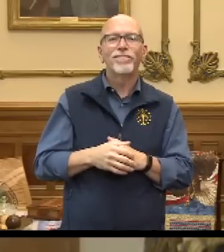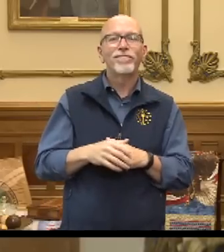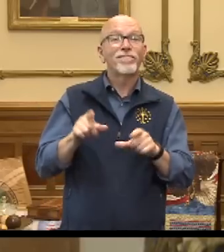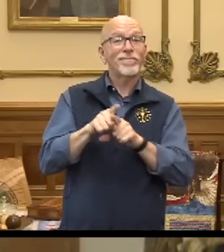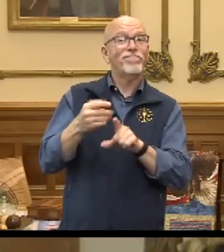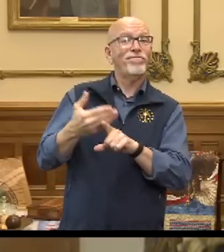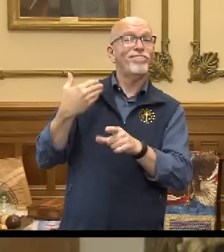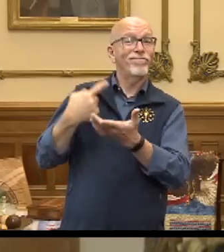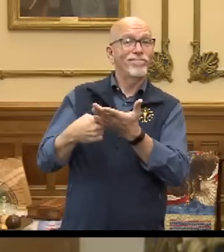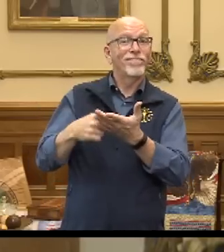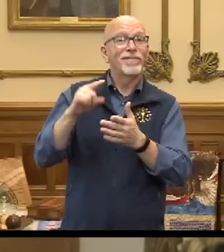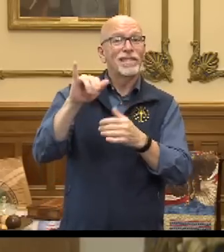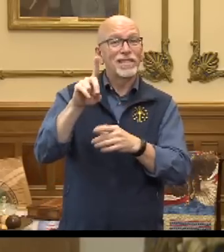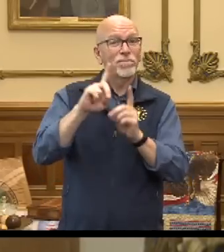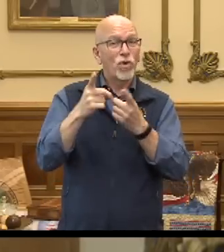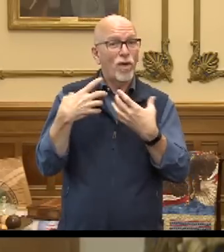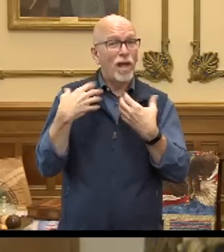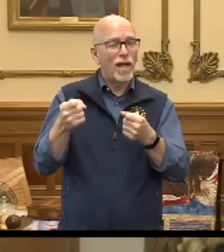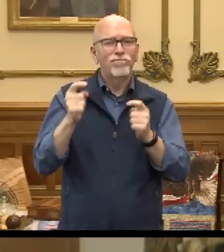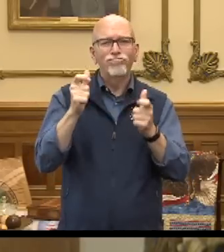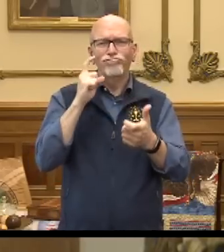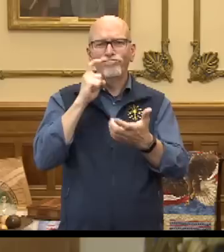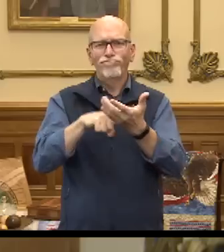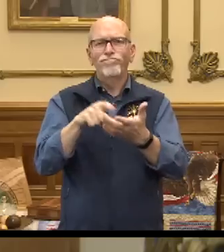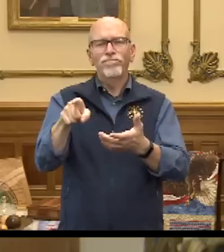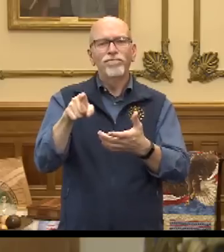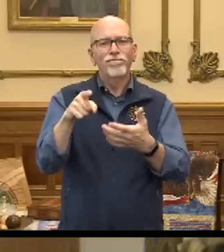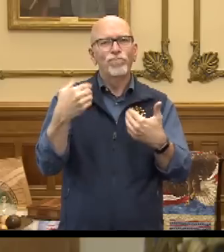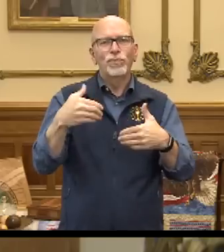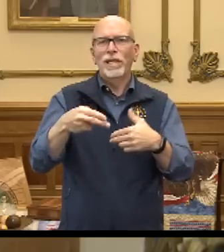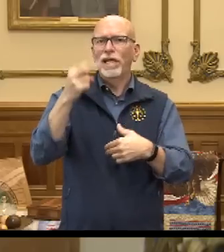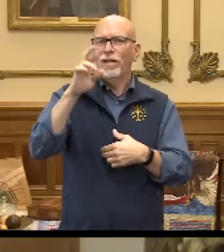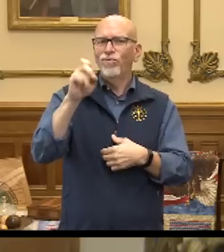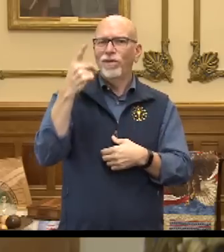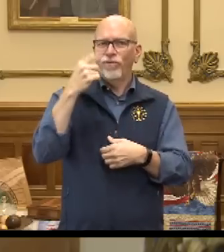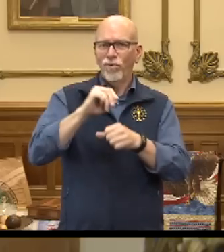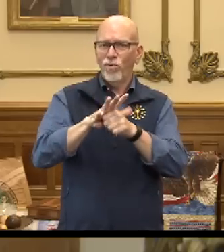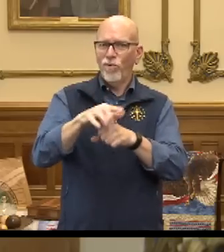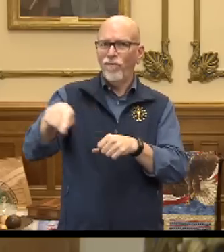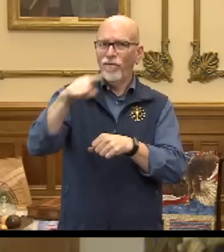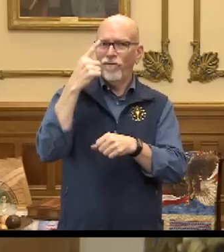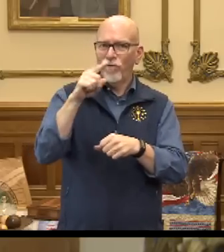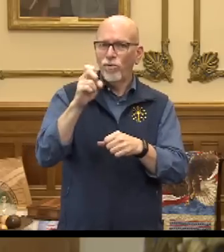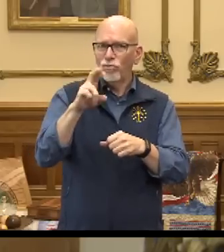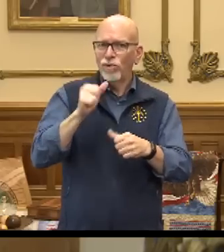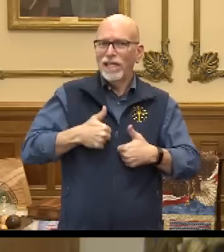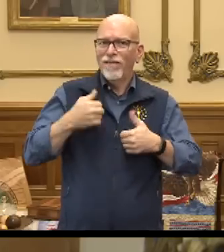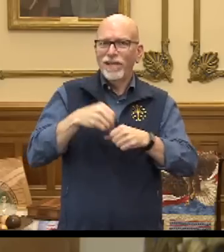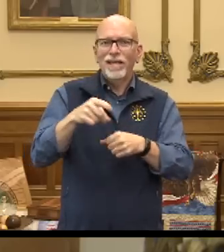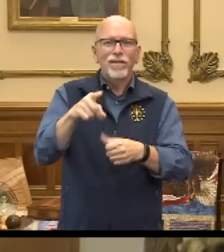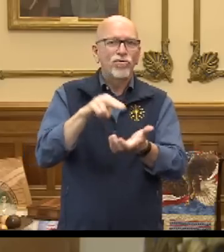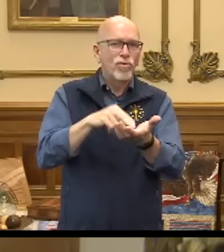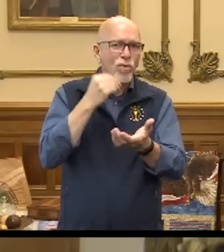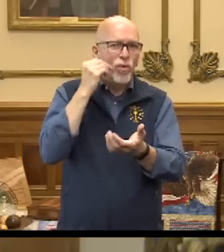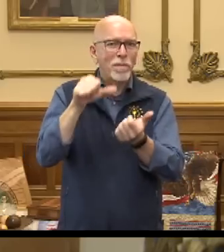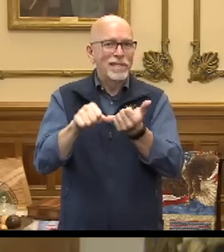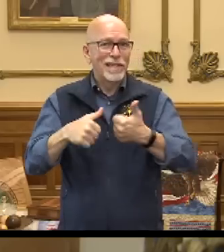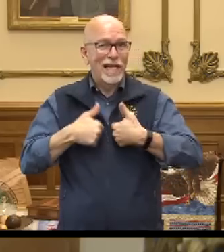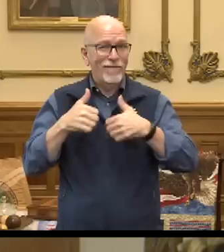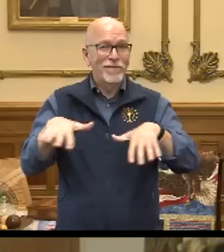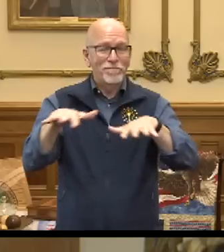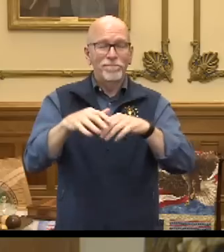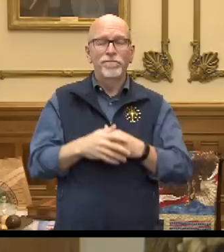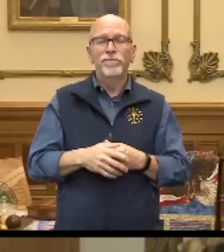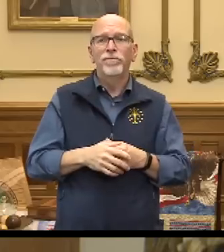previously discussed, the Indiana Department of Health quickly recognized the inherent risk COVID-19 posed to Hoosiers residing in long-term care facilities. As